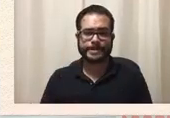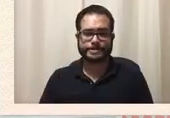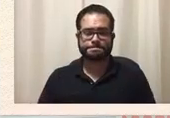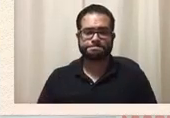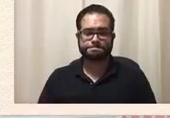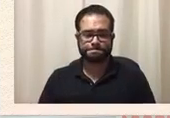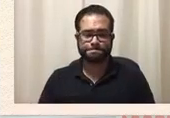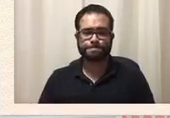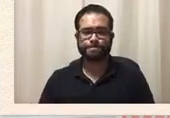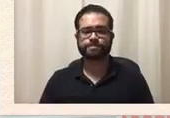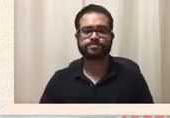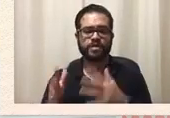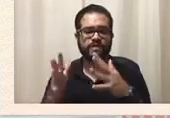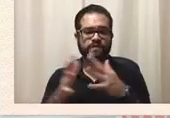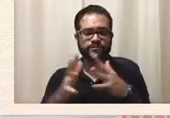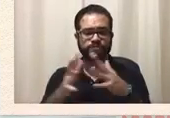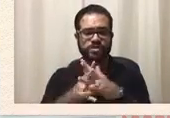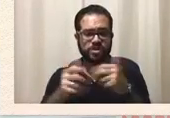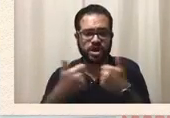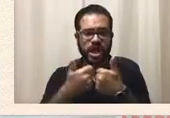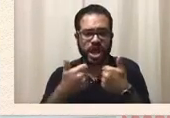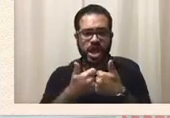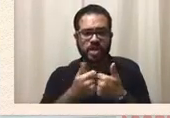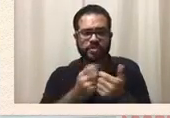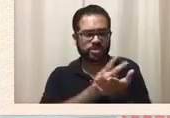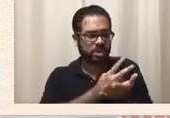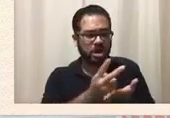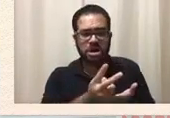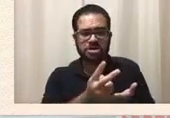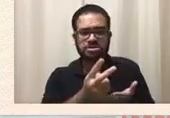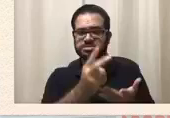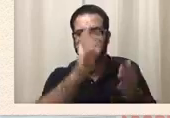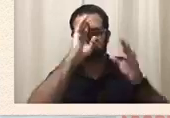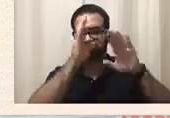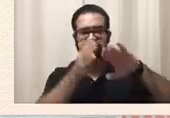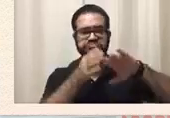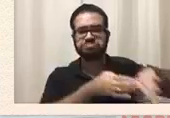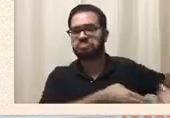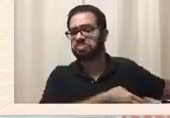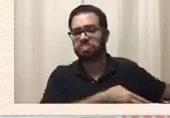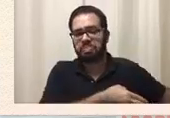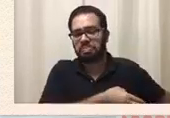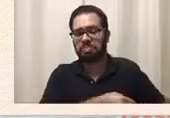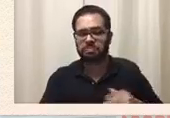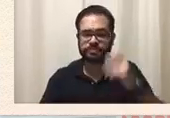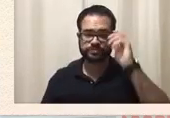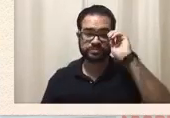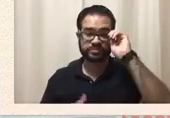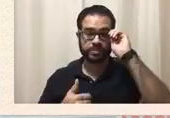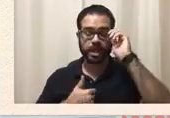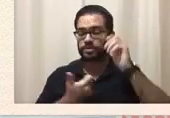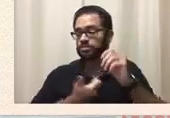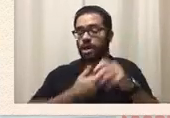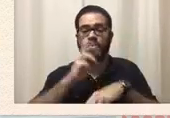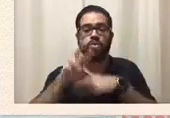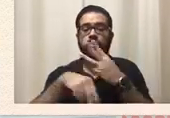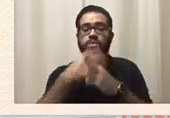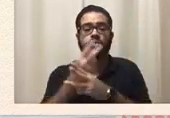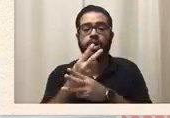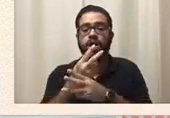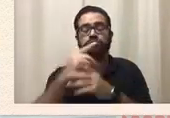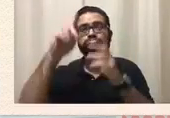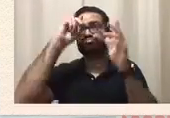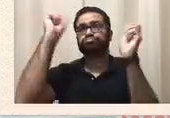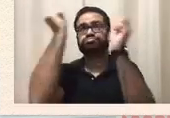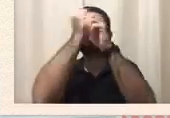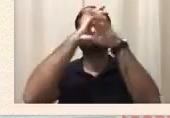were far from my mind. I was in a world unto myself, a dream state. Perhaps